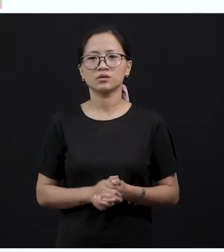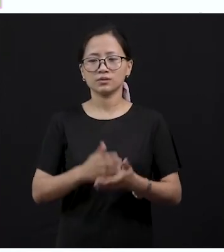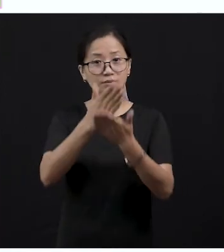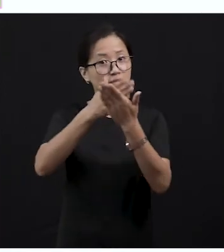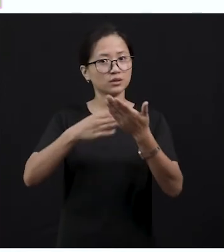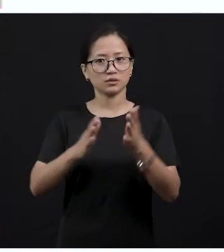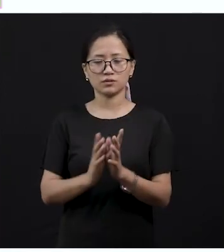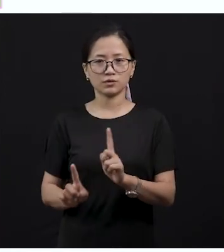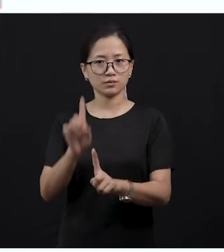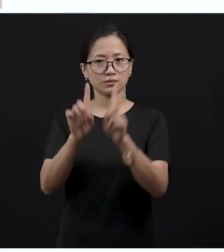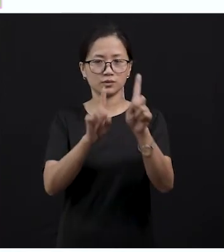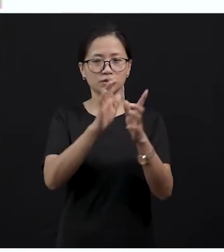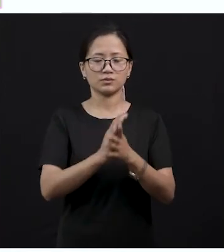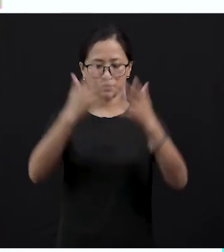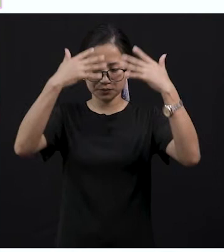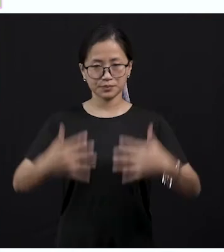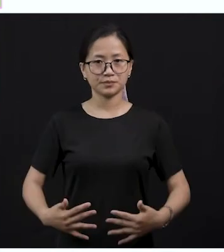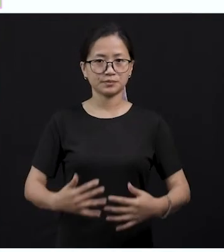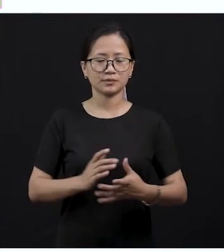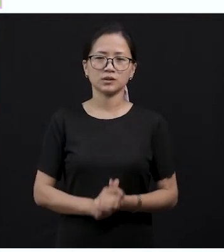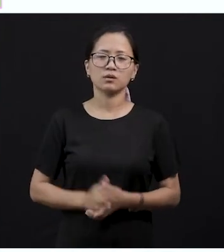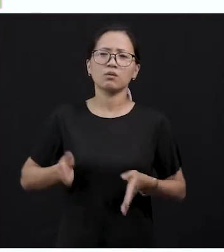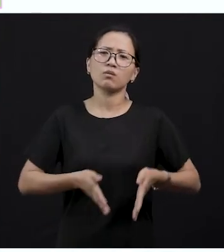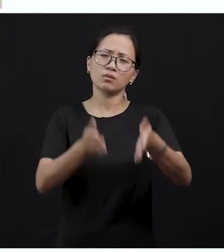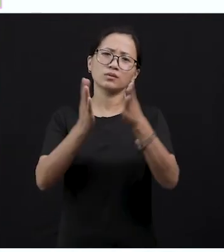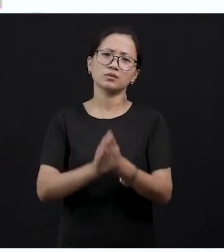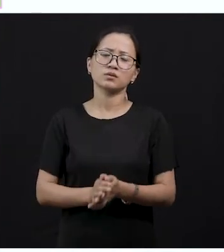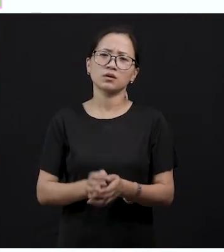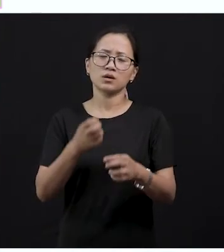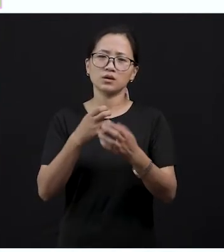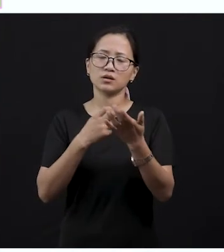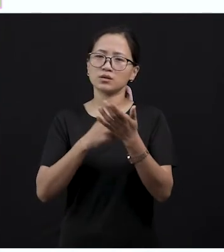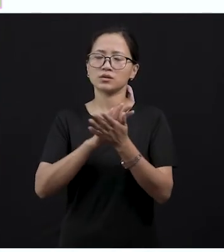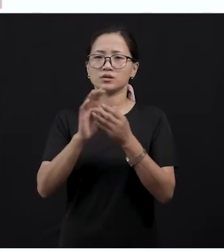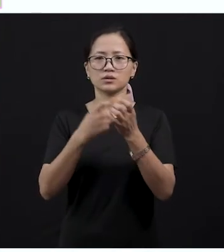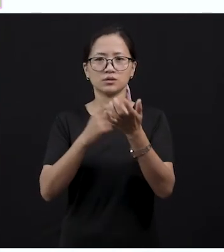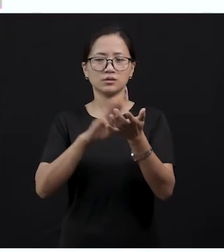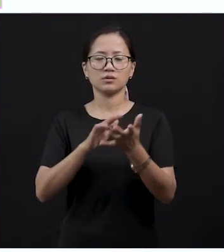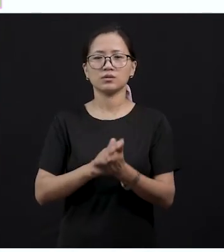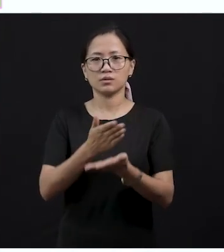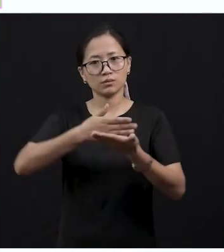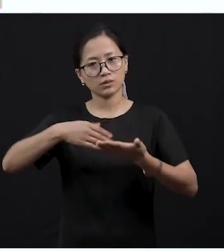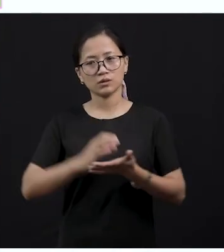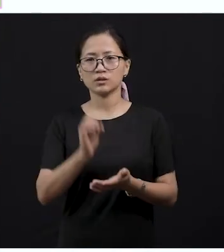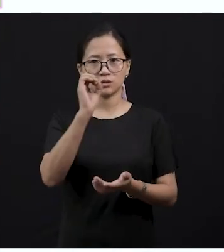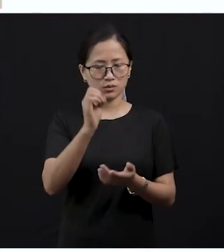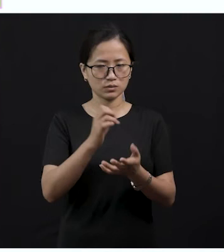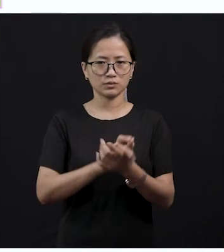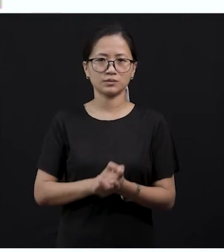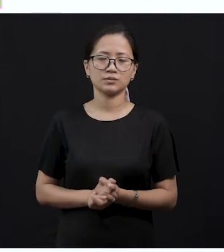parts of their plant body, so that in a way that it doesn't harm their part as a whole,